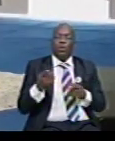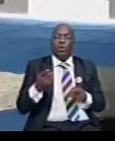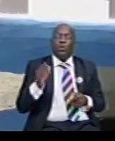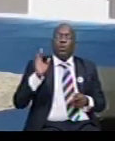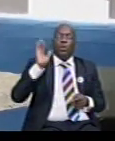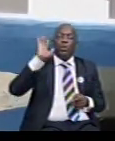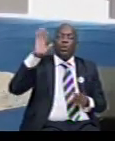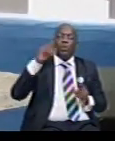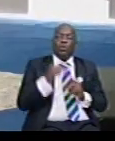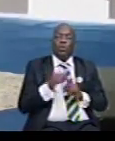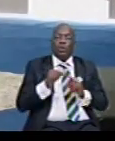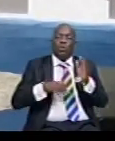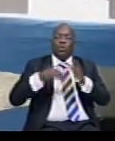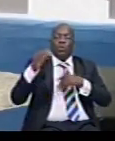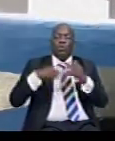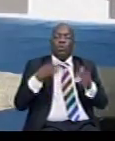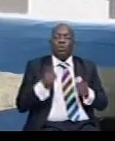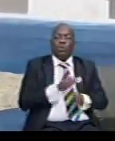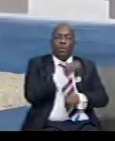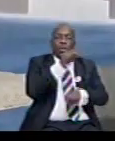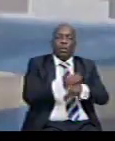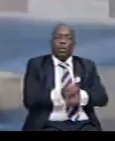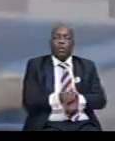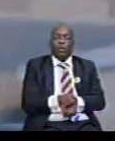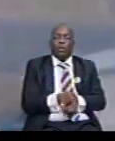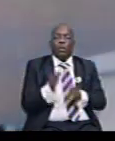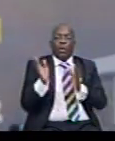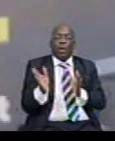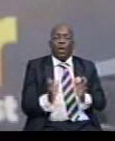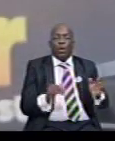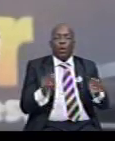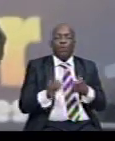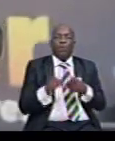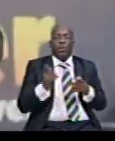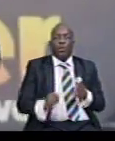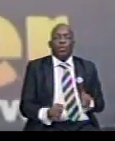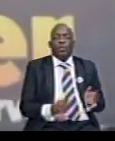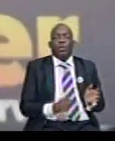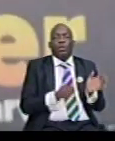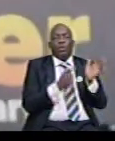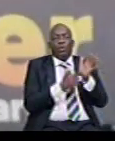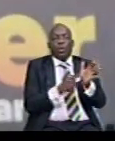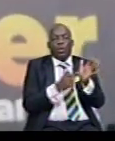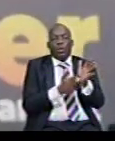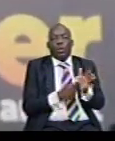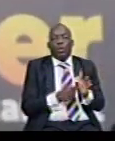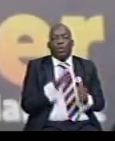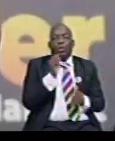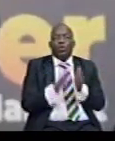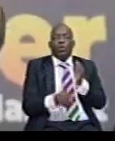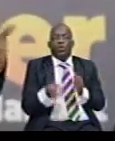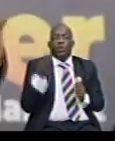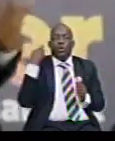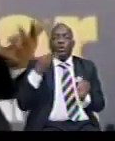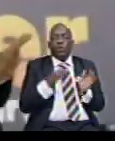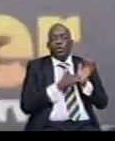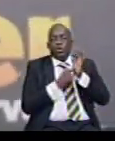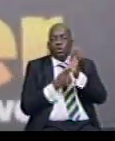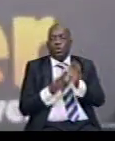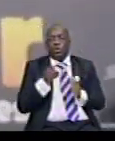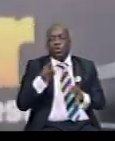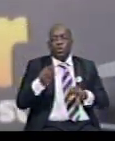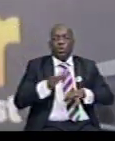that tabernacle according to the pattern which was showed thee on the mount. When you are